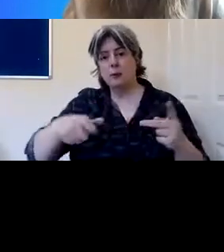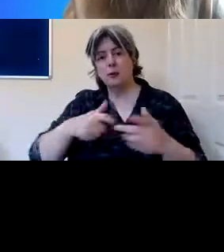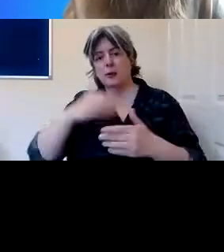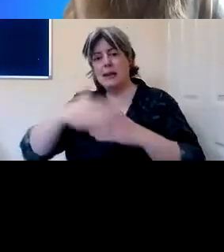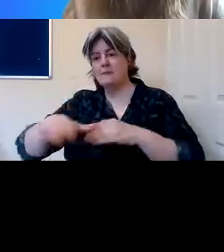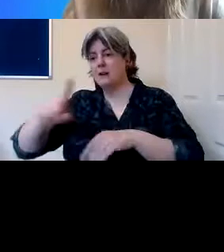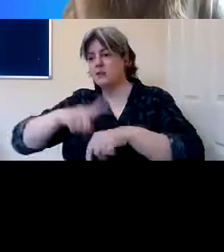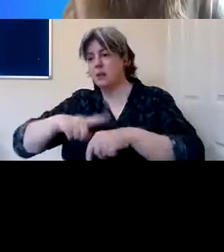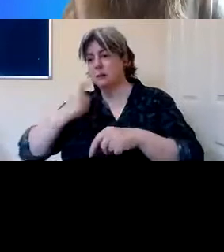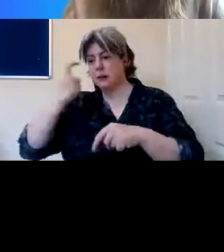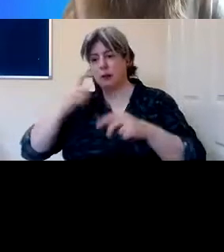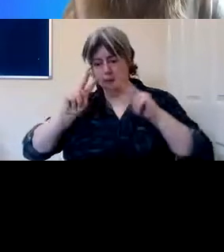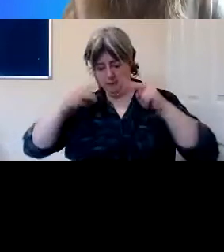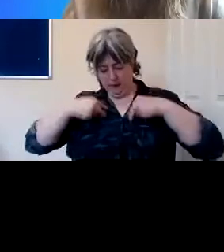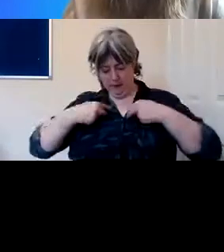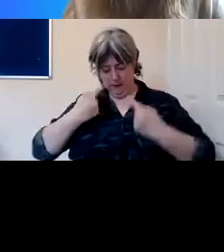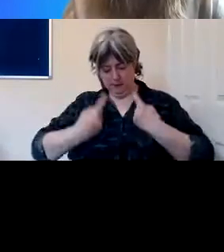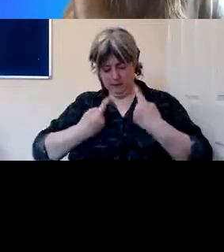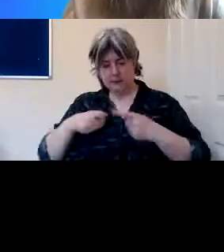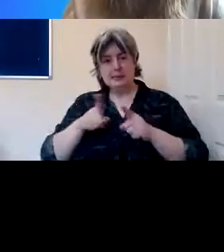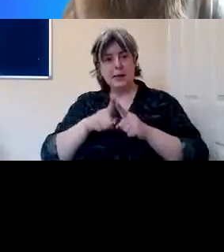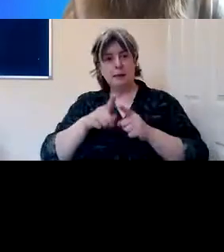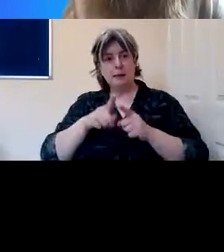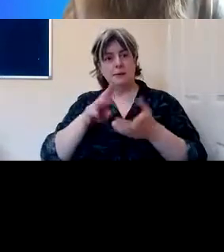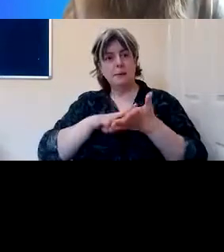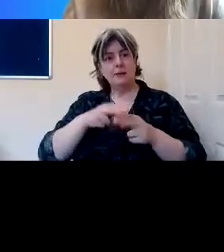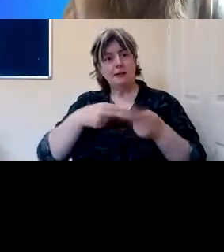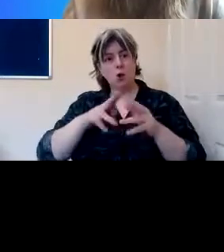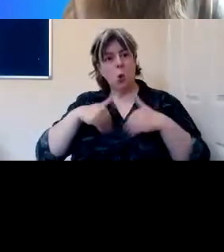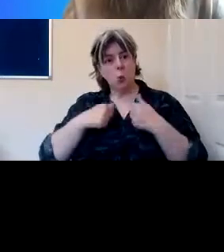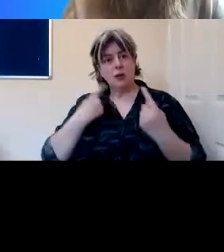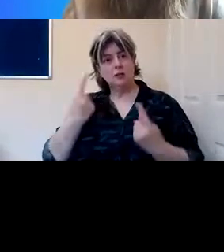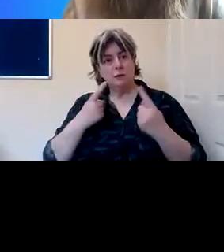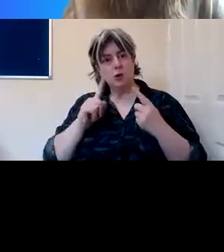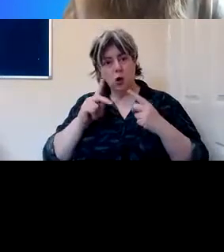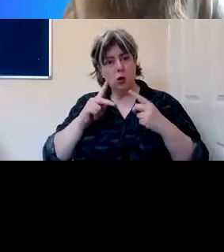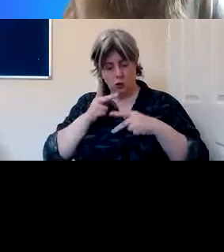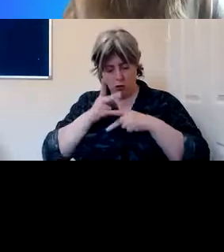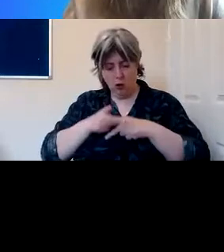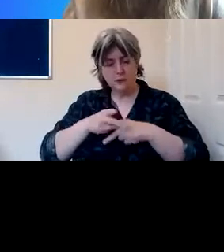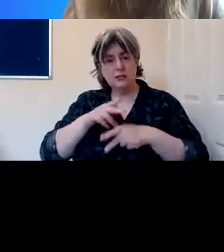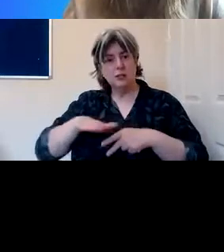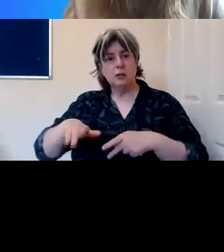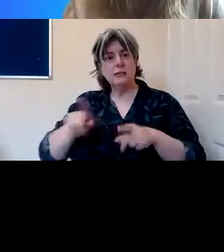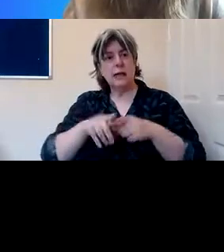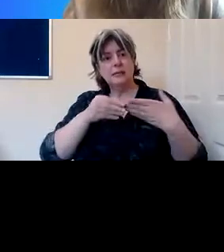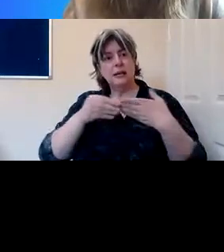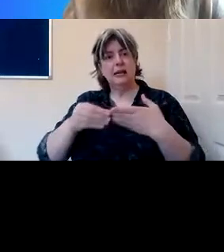parent. If you're not well yourself, you can't look after your children. And if you're not feeling in a good place as a leader, you can't look